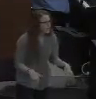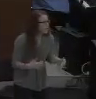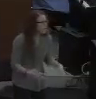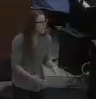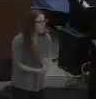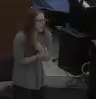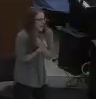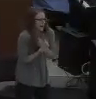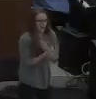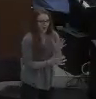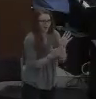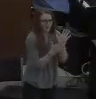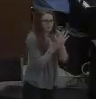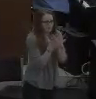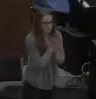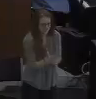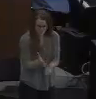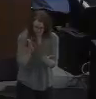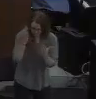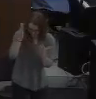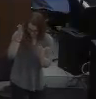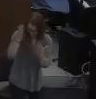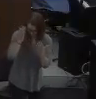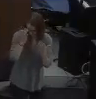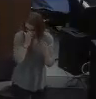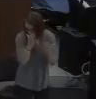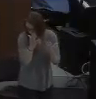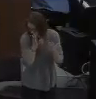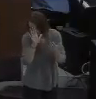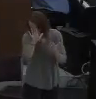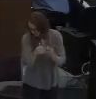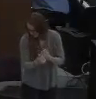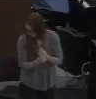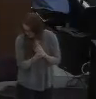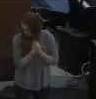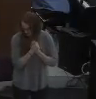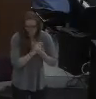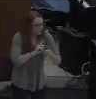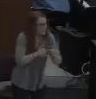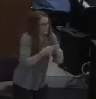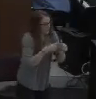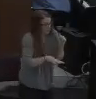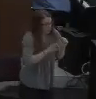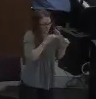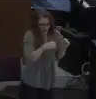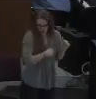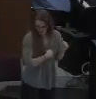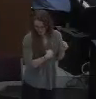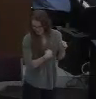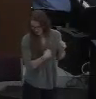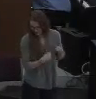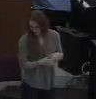Jesus. Oh, how I love Jesus, whose love has first found me.